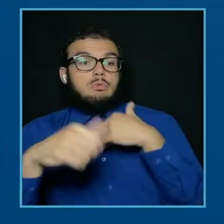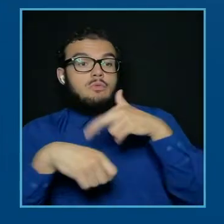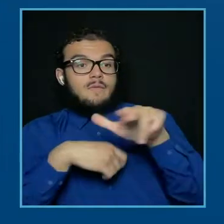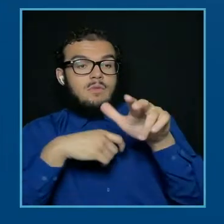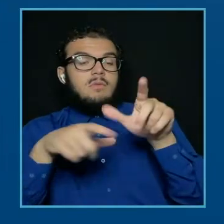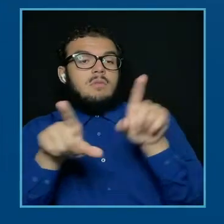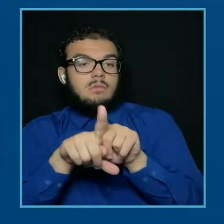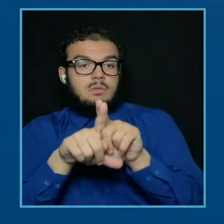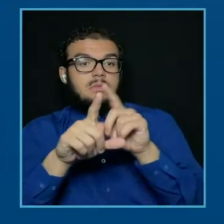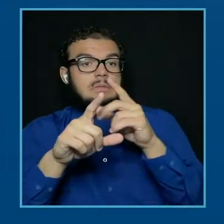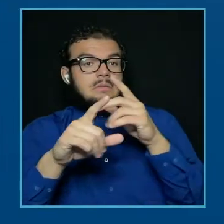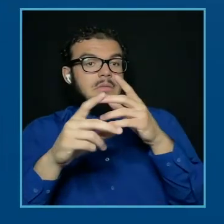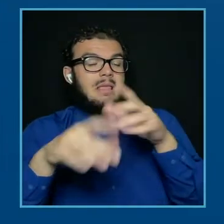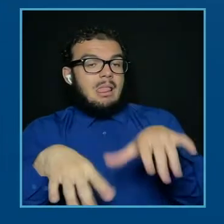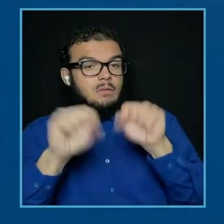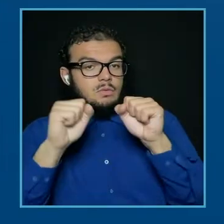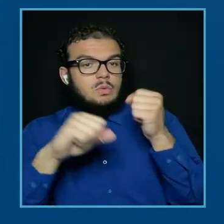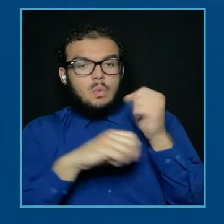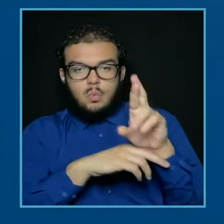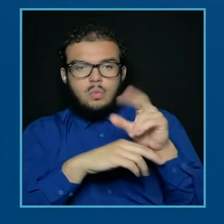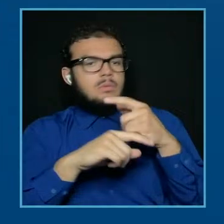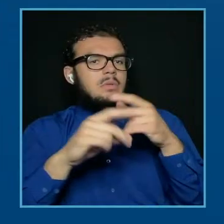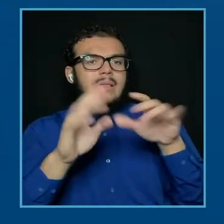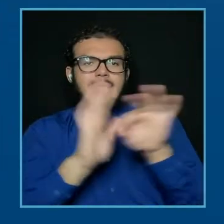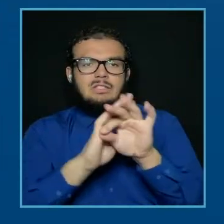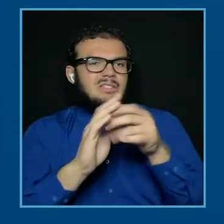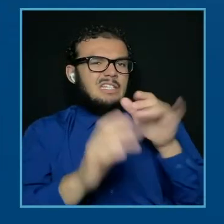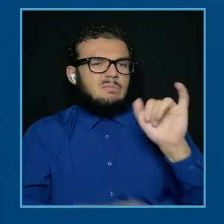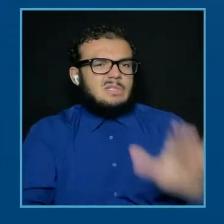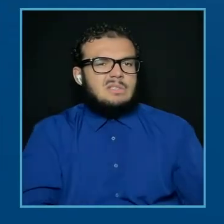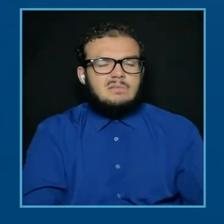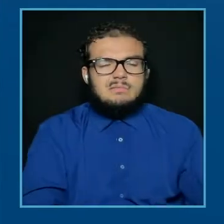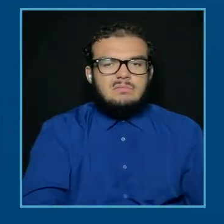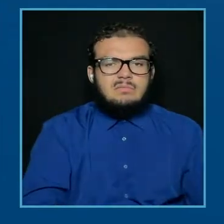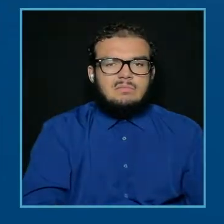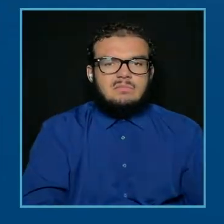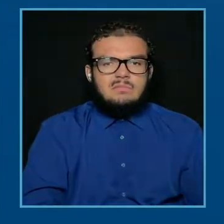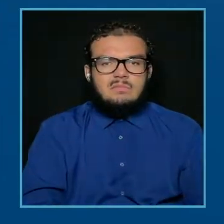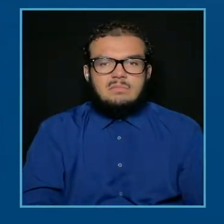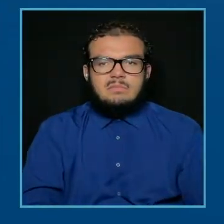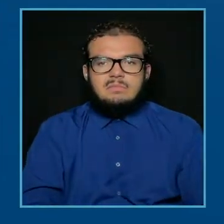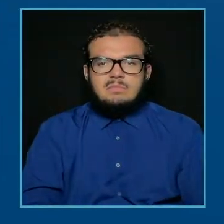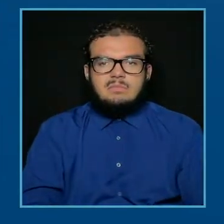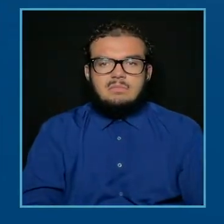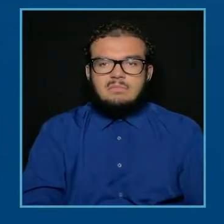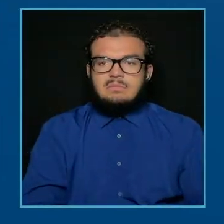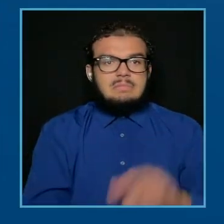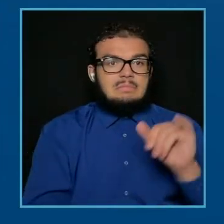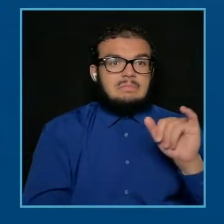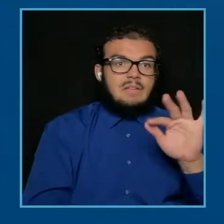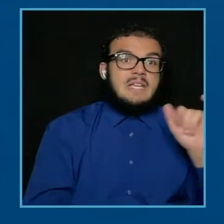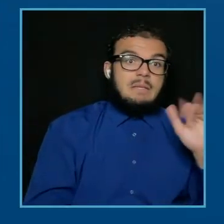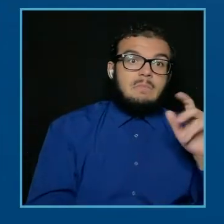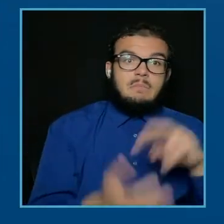that are held, or just that the election is incomplete? Because if the election's incomplete, are they held?